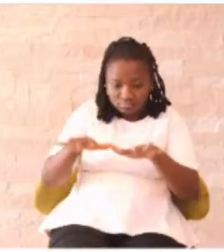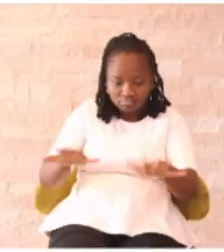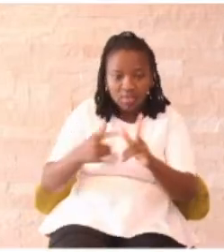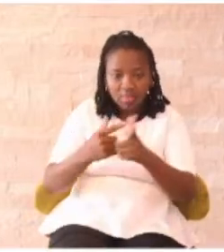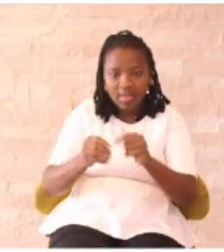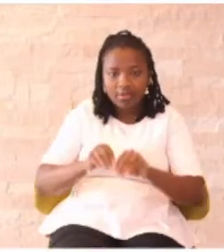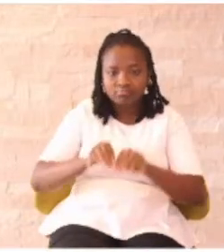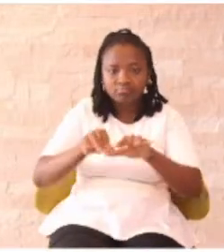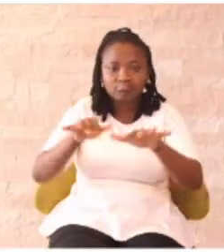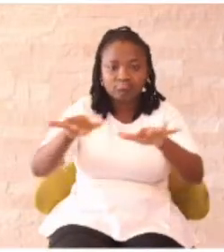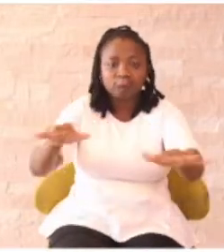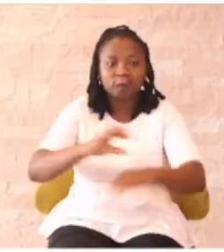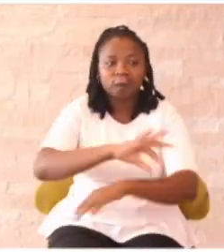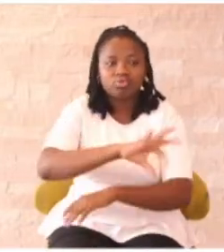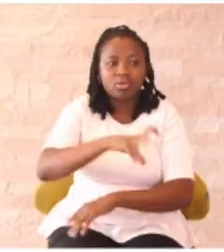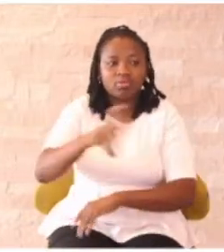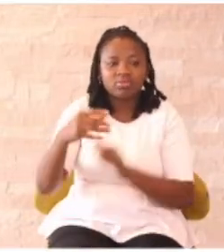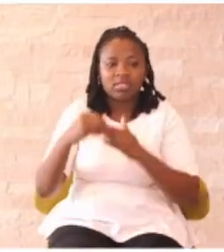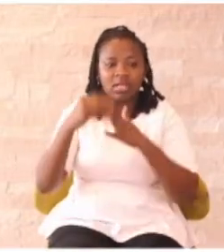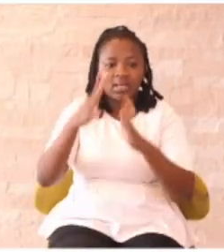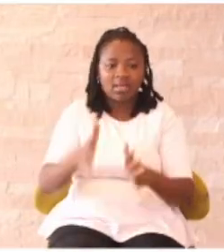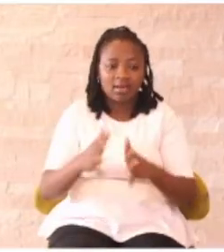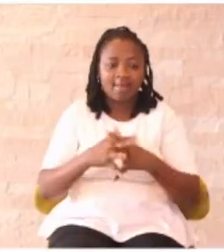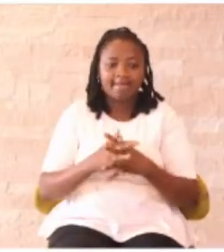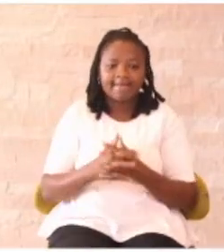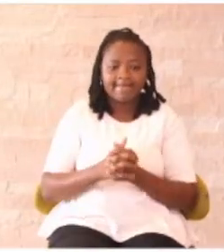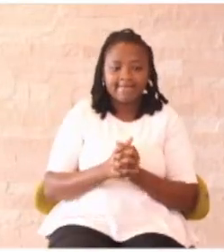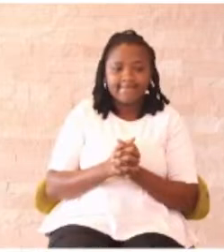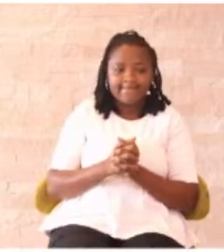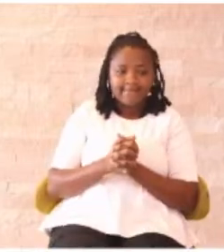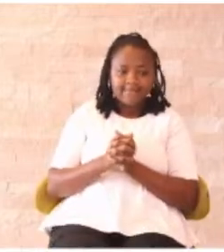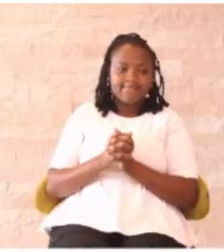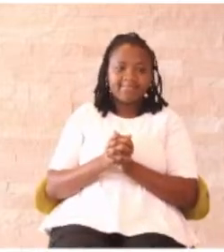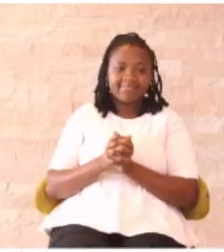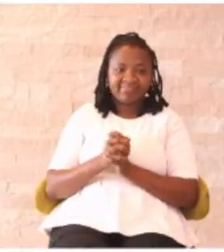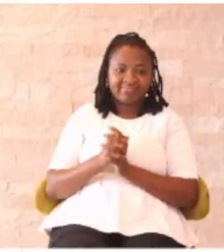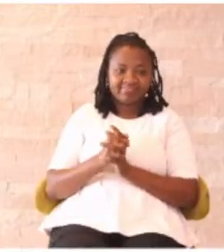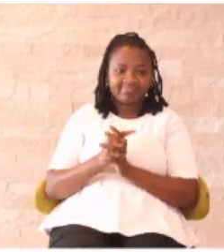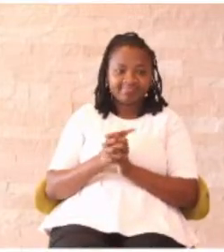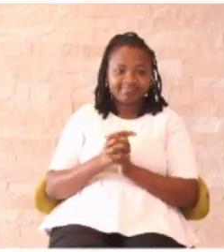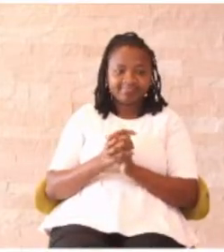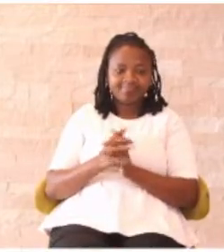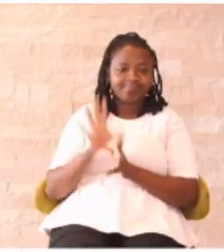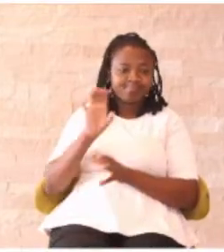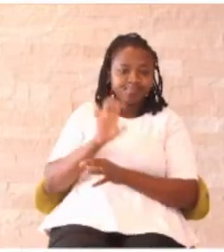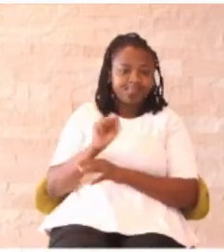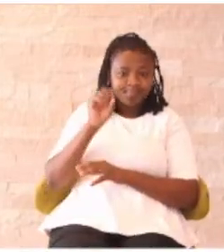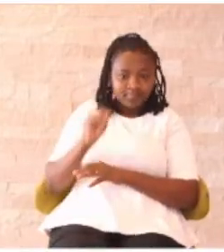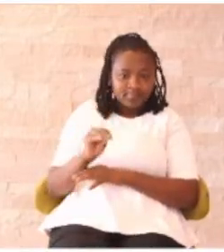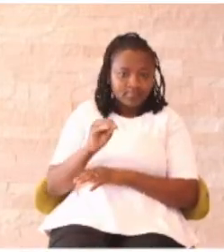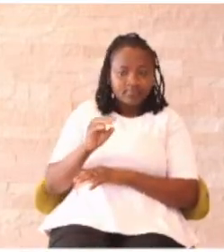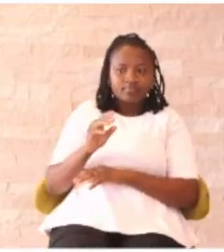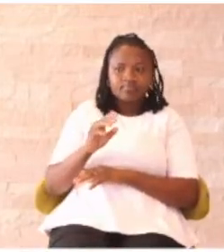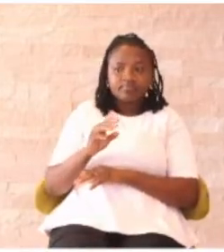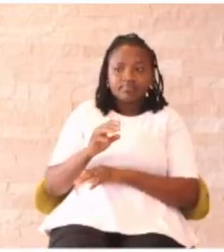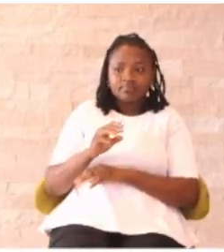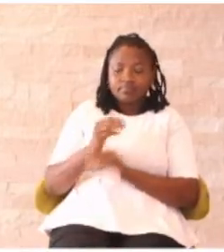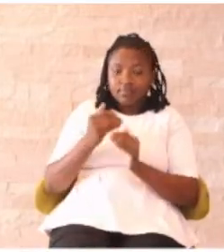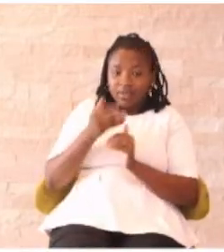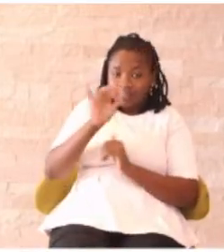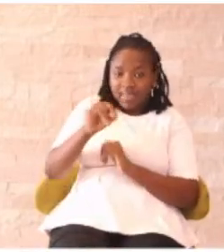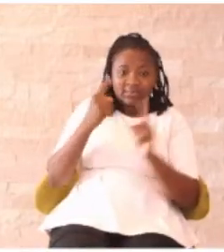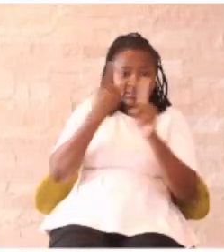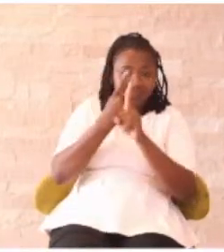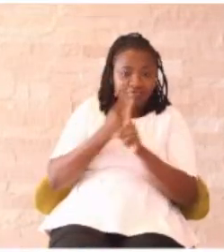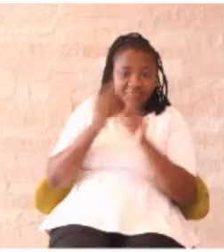leaders, dialogues, which we call accountability platforms for us. So as a result, the